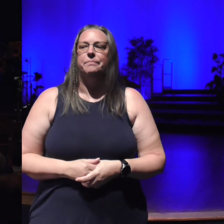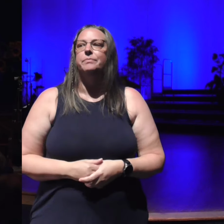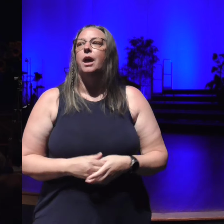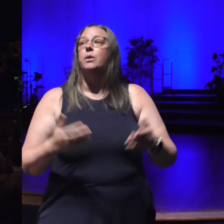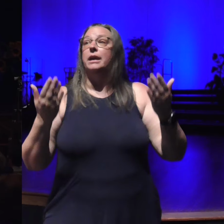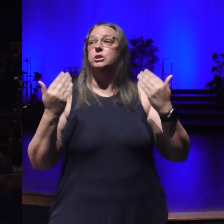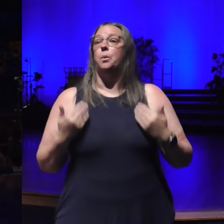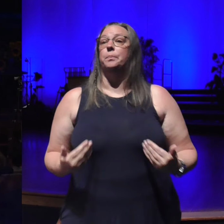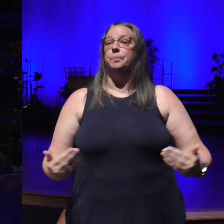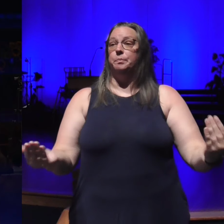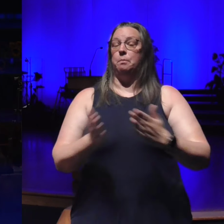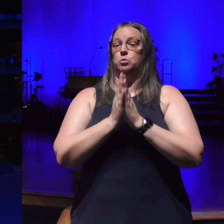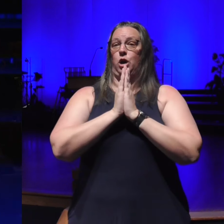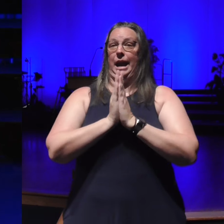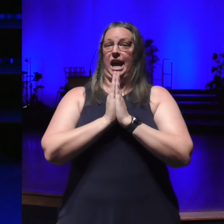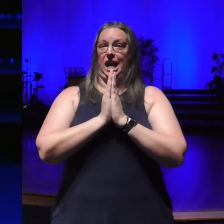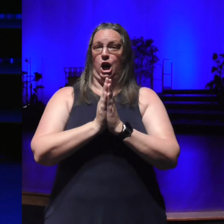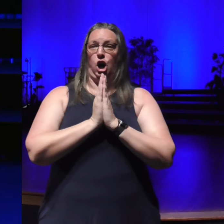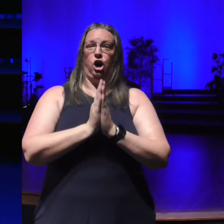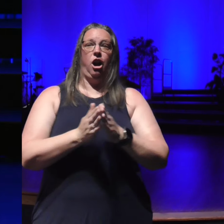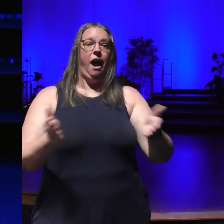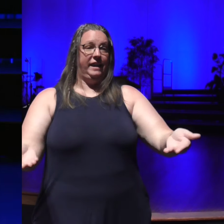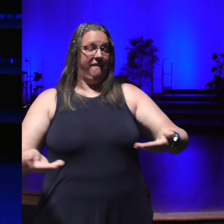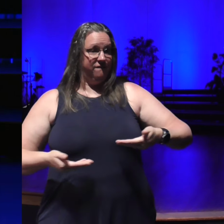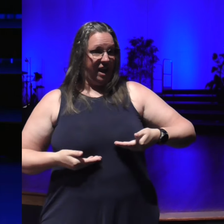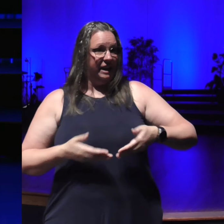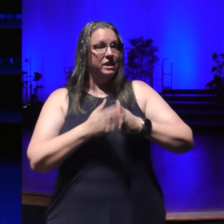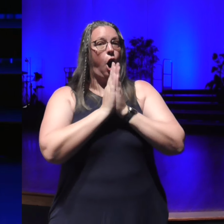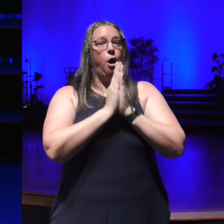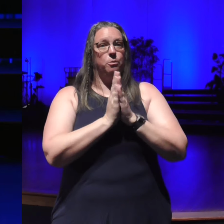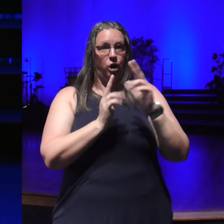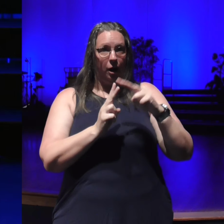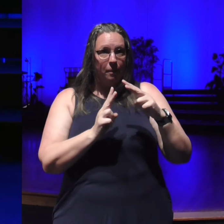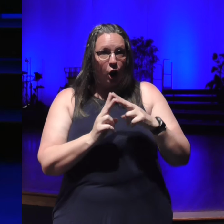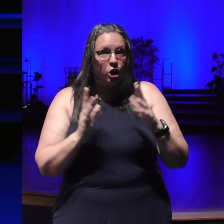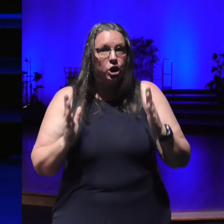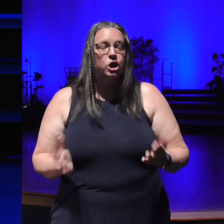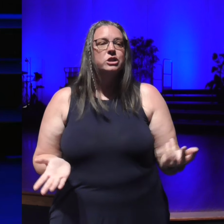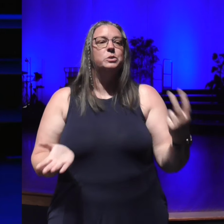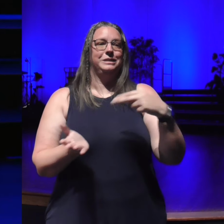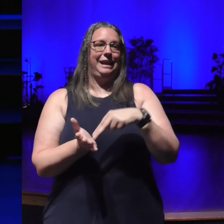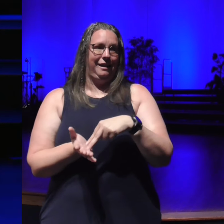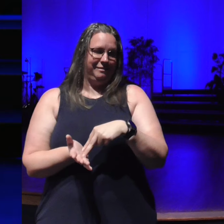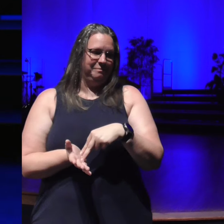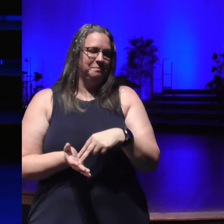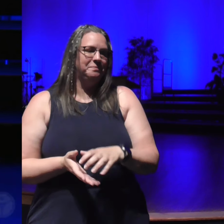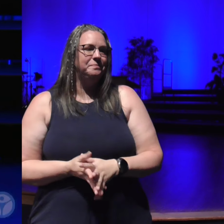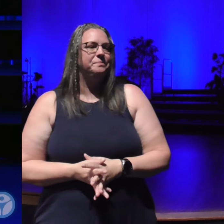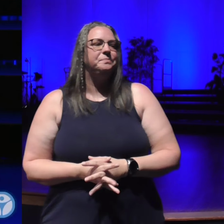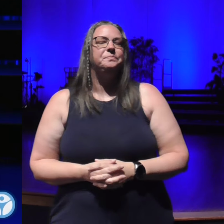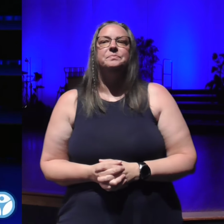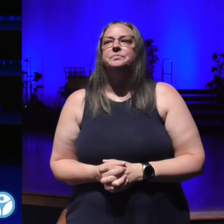into prayer this morning, I invite any of our beautiful prayer practitioners who want to stand and join me.